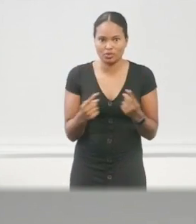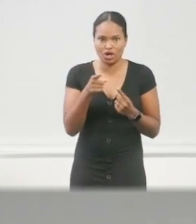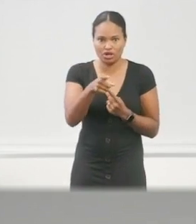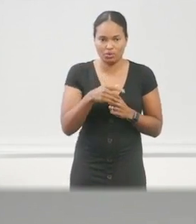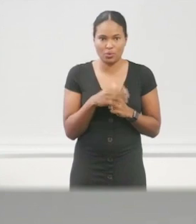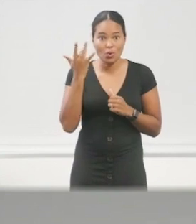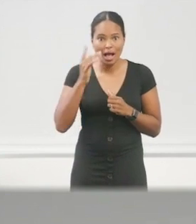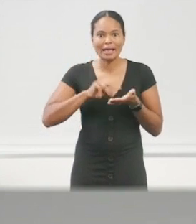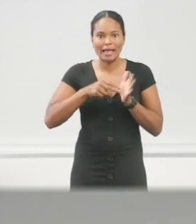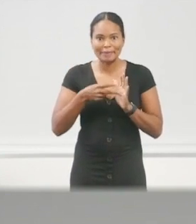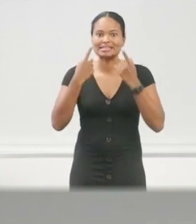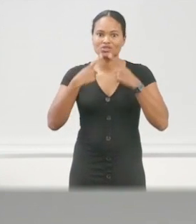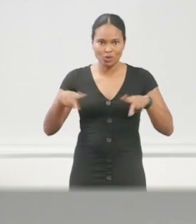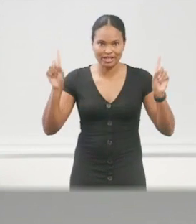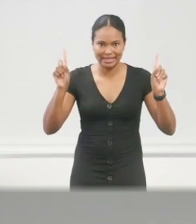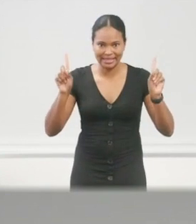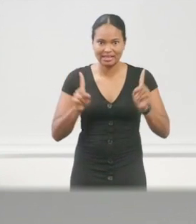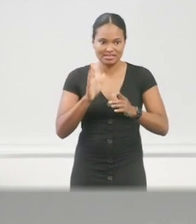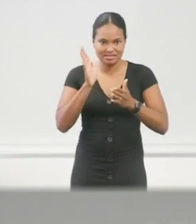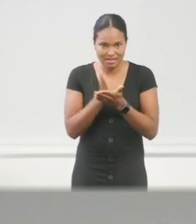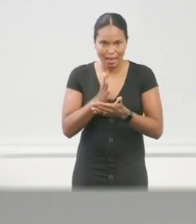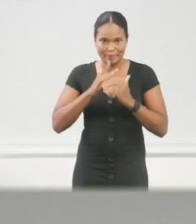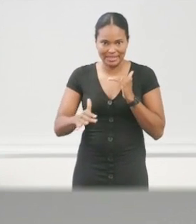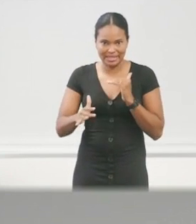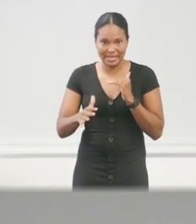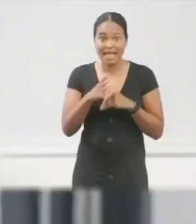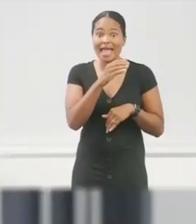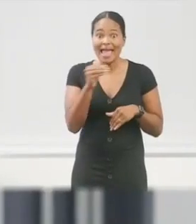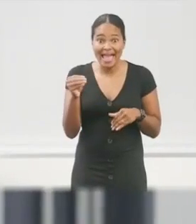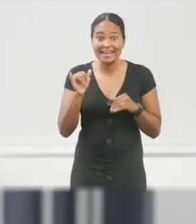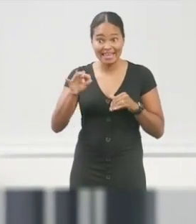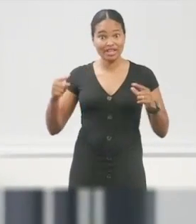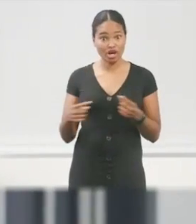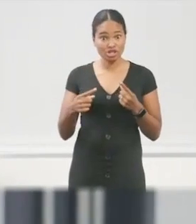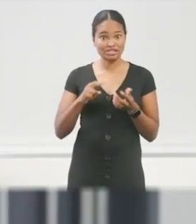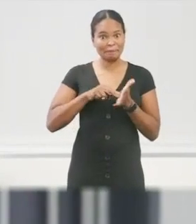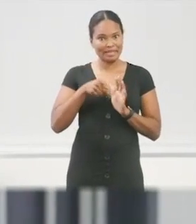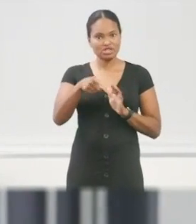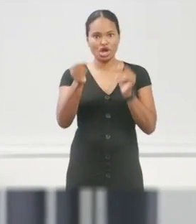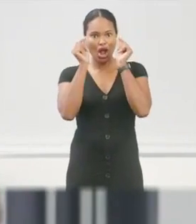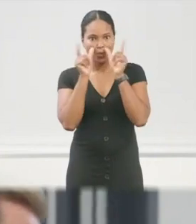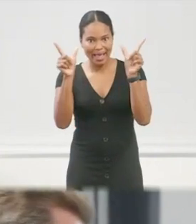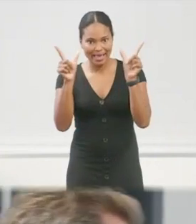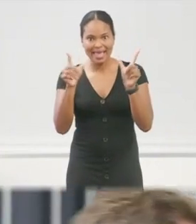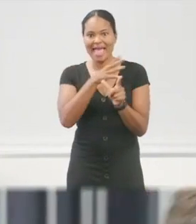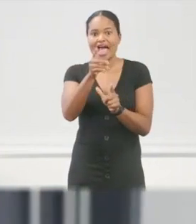it's working, number one, and number two, you're awake and you're talking to us.